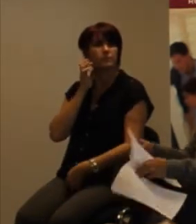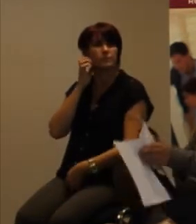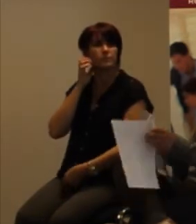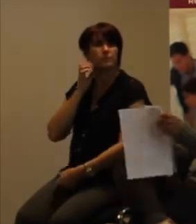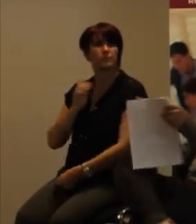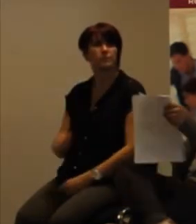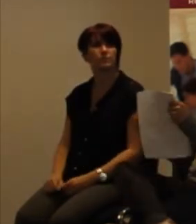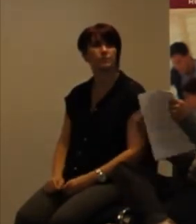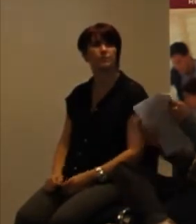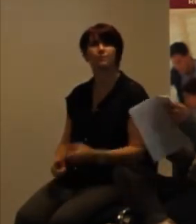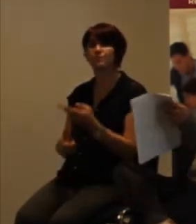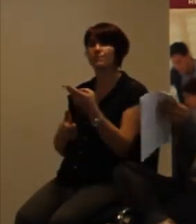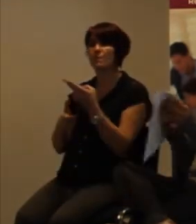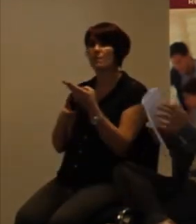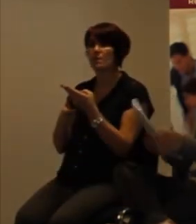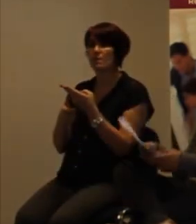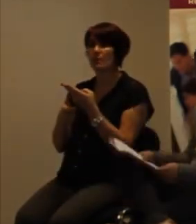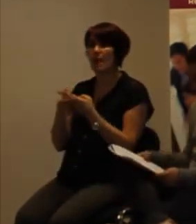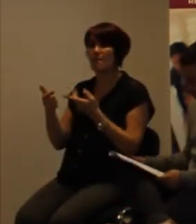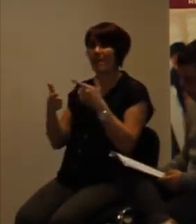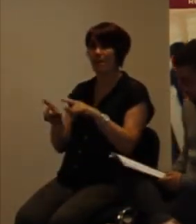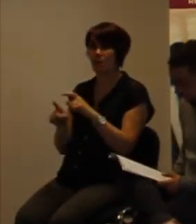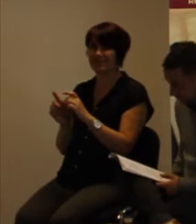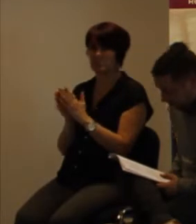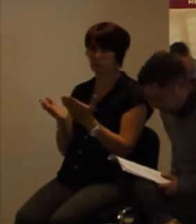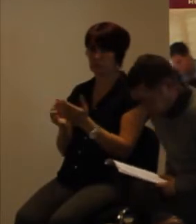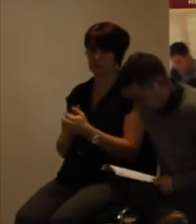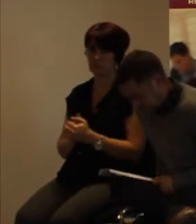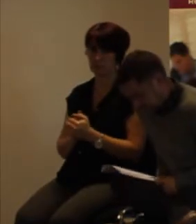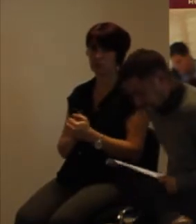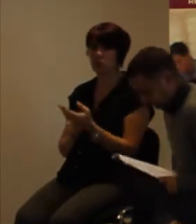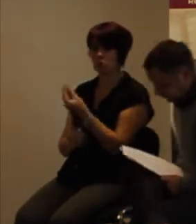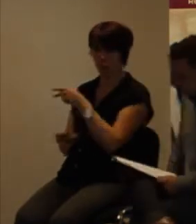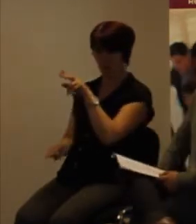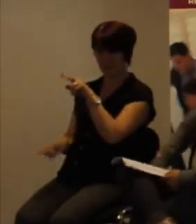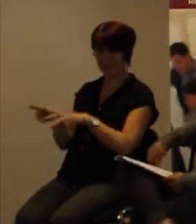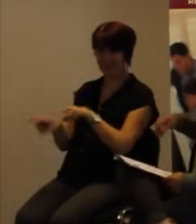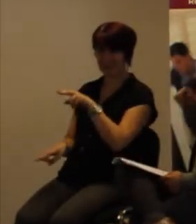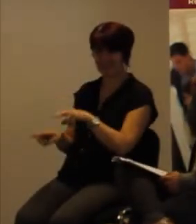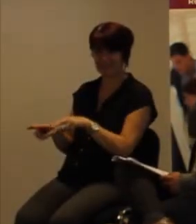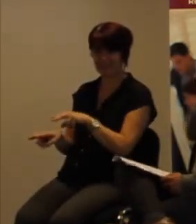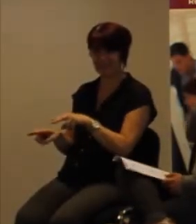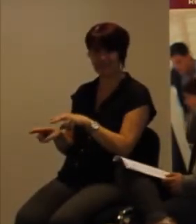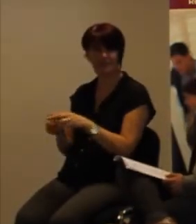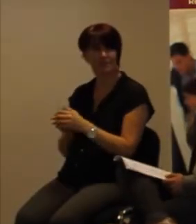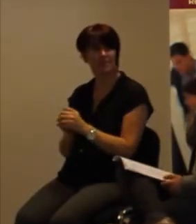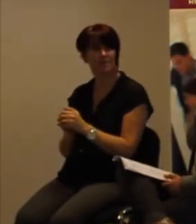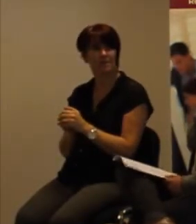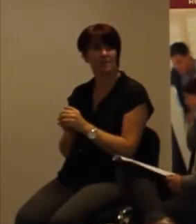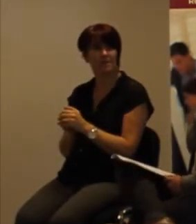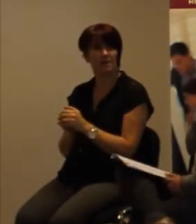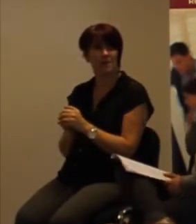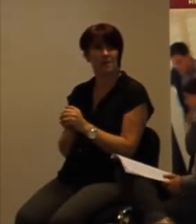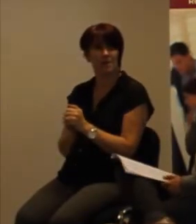Okay, bilingual dictionaries. Now, there are certain assessments that require the creation of bilingual dictionaries. I know there's people